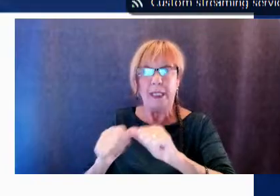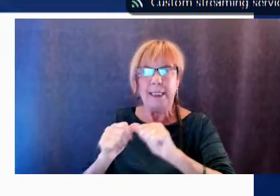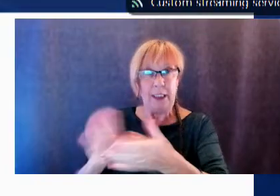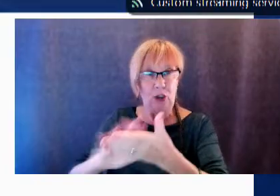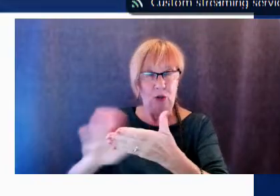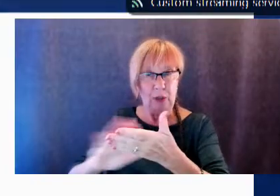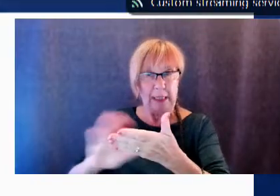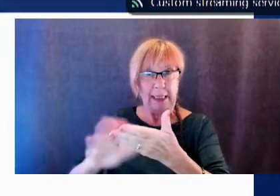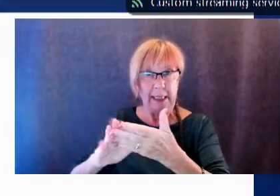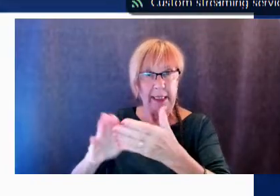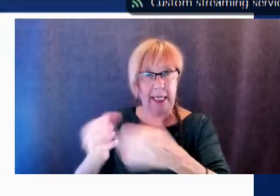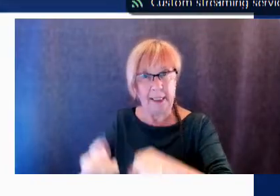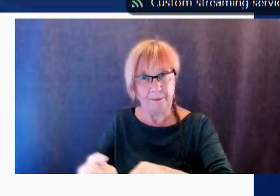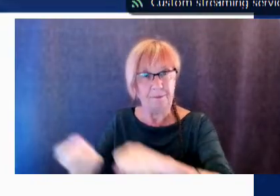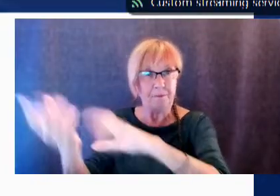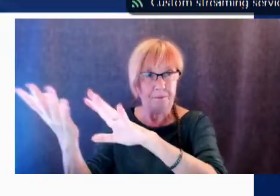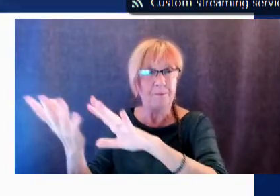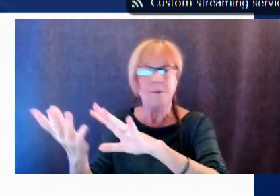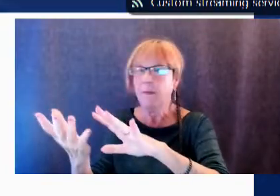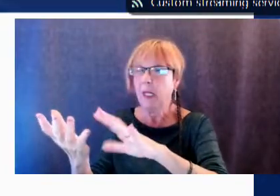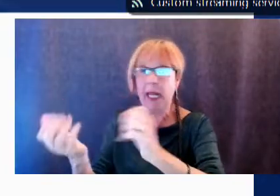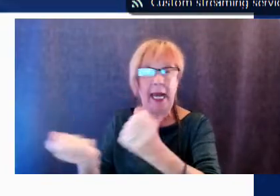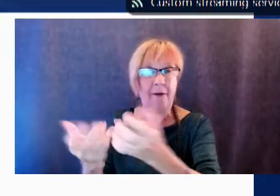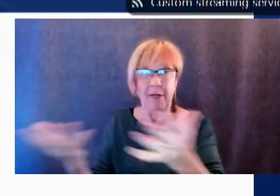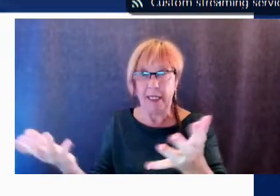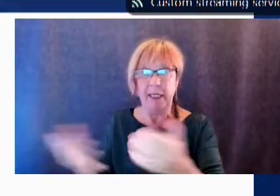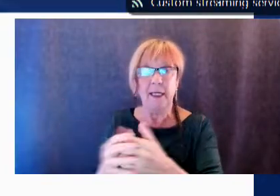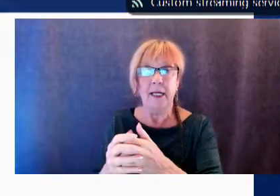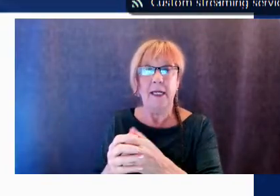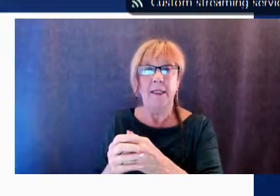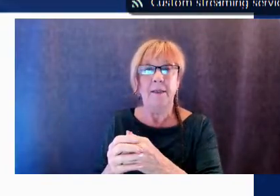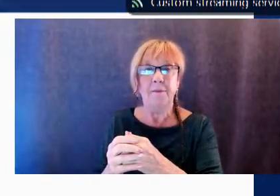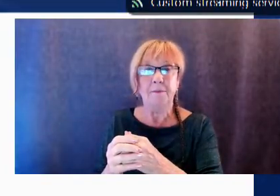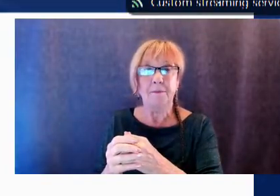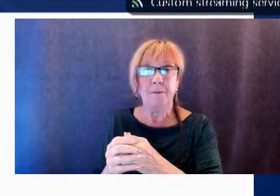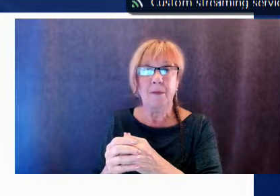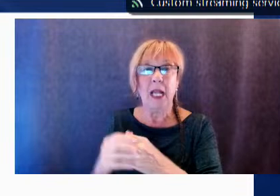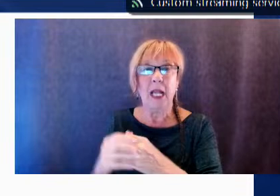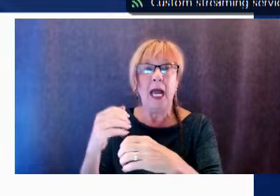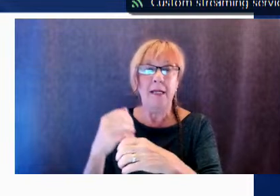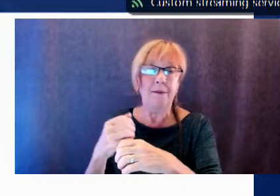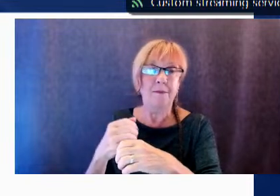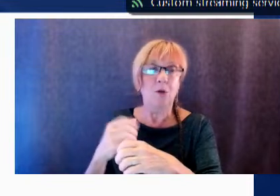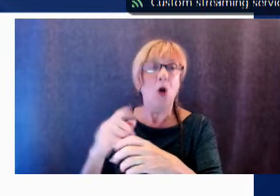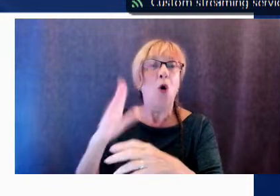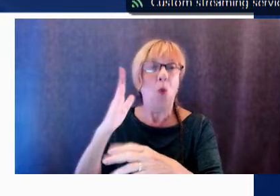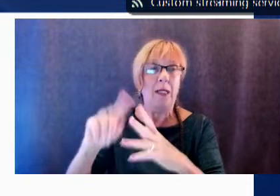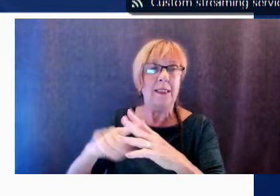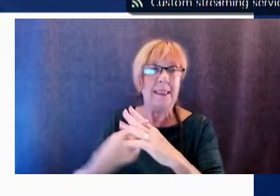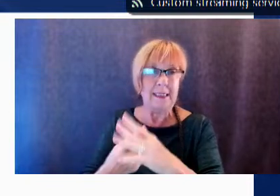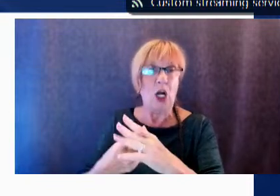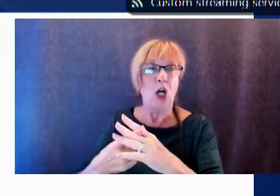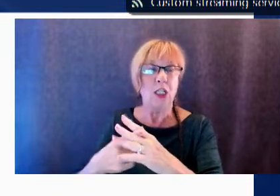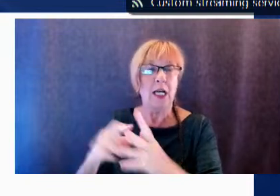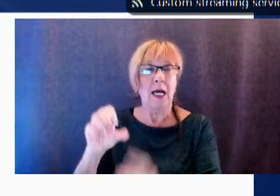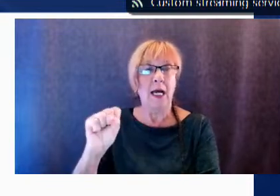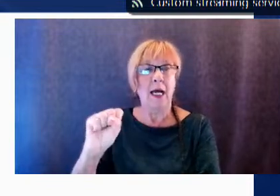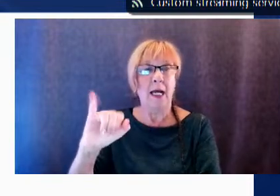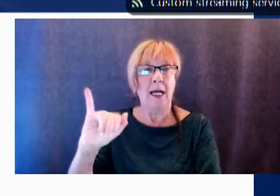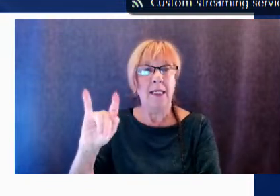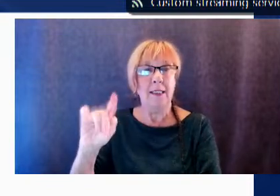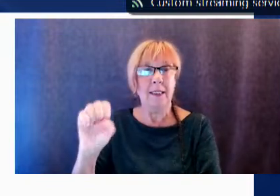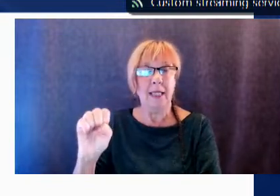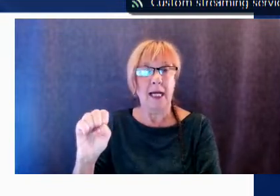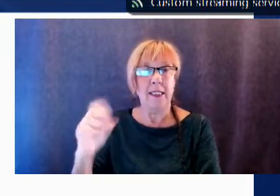the with removing our equipment and then beginning site restoration probably at the end of the month or beginning